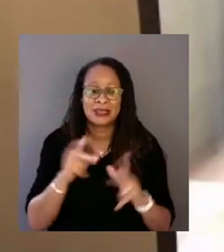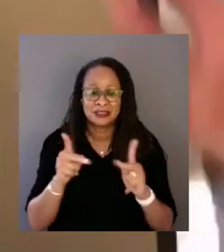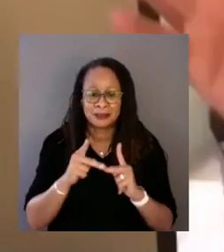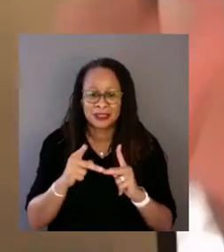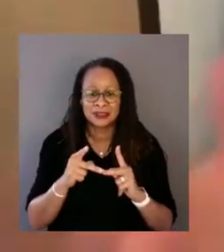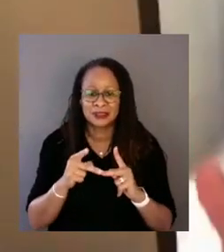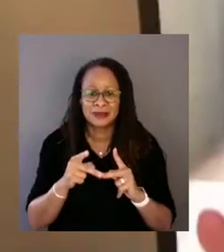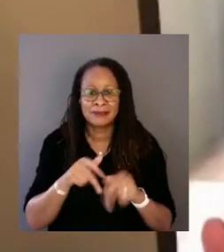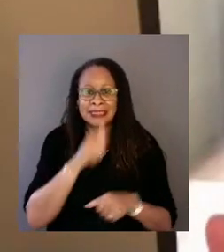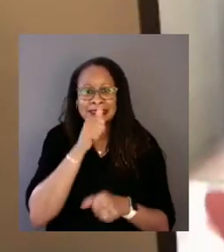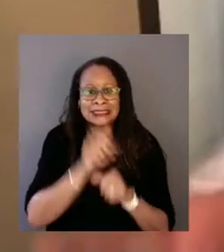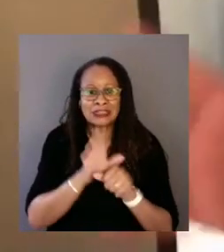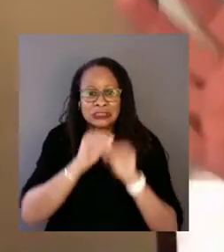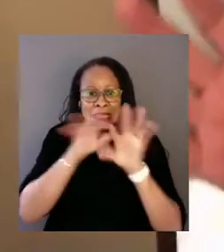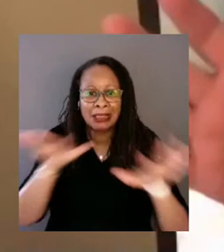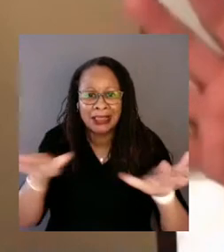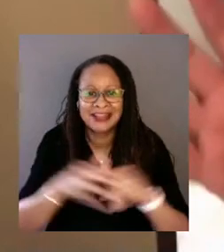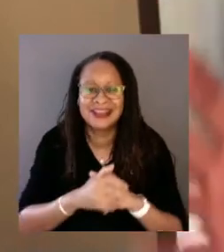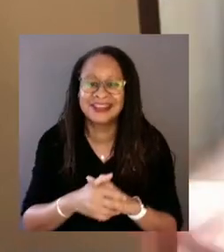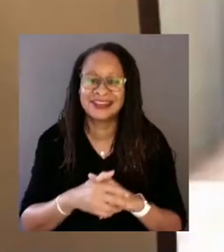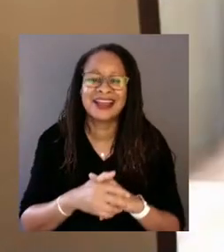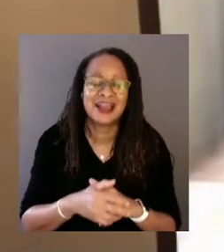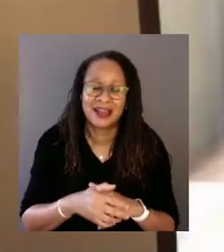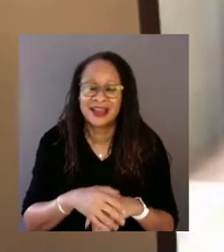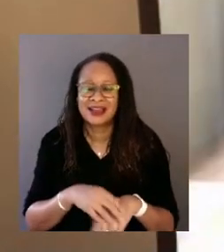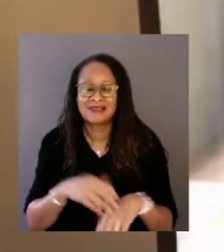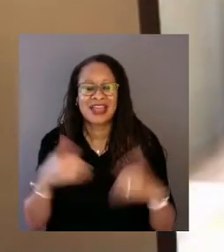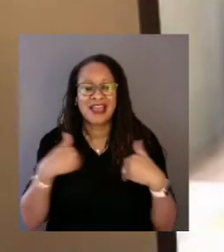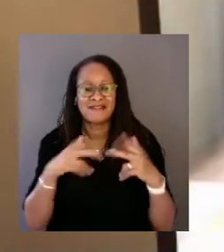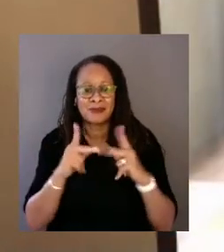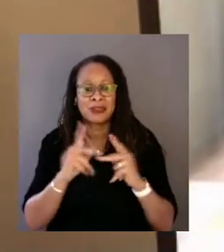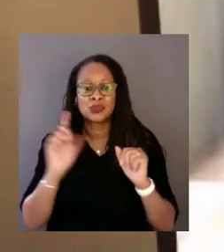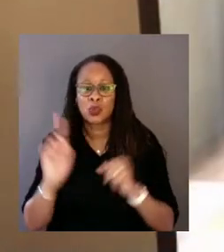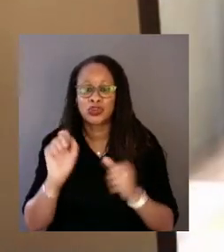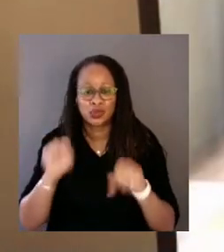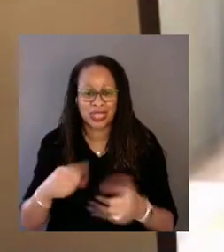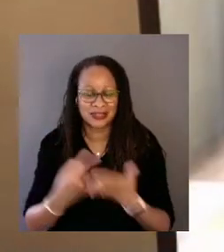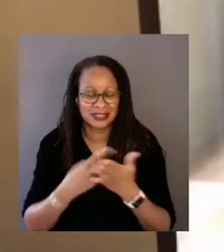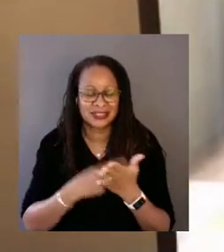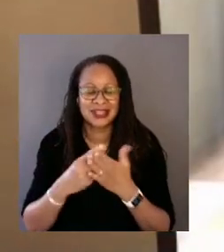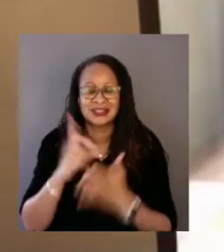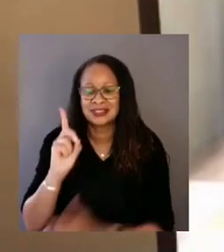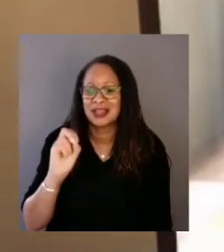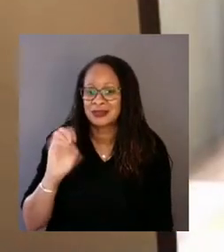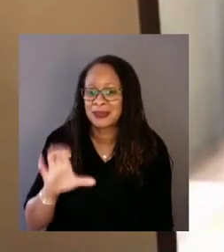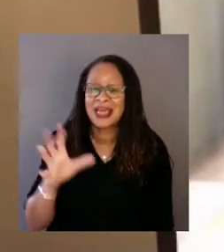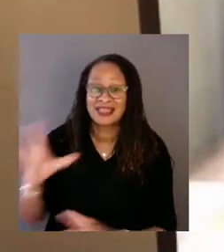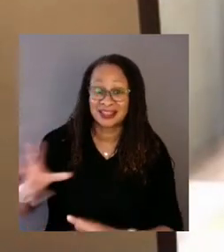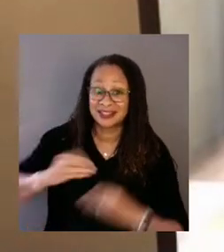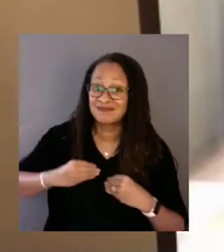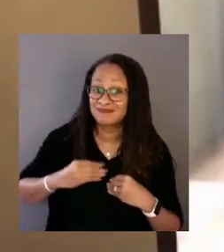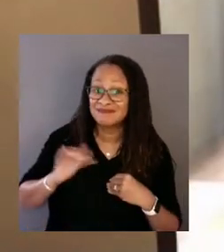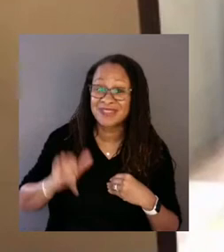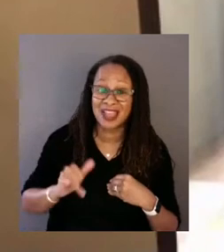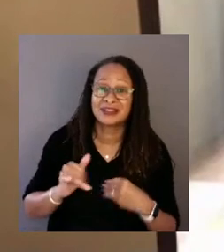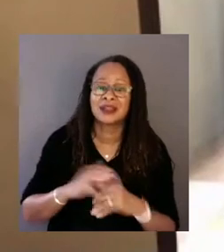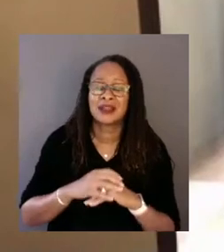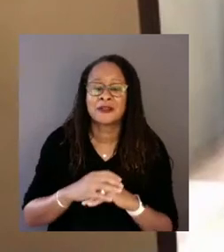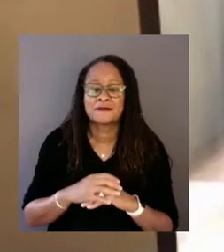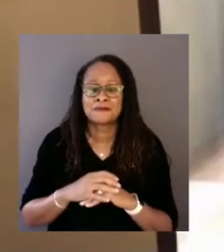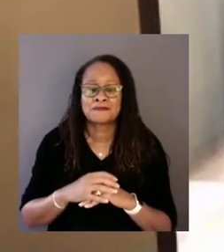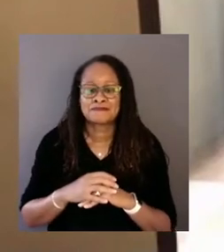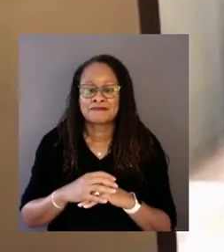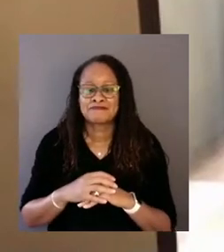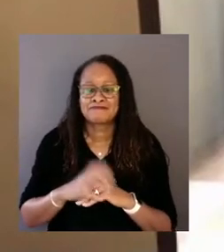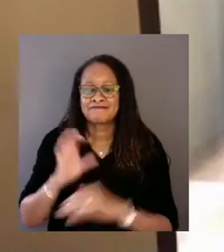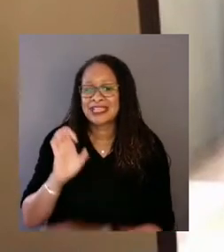away, but they're the best place. So they've got a place where you can discuss documentaries. They embrace that. The head, the ED over there,